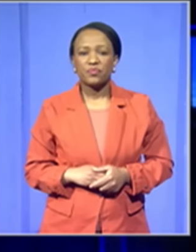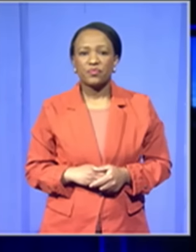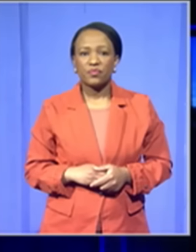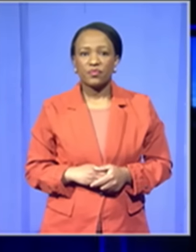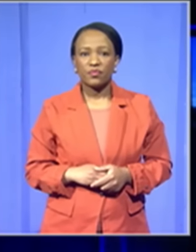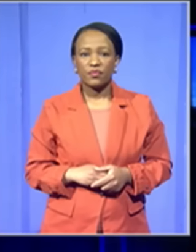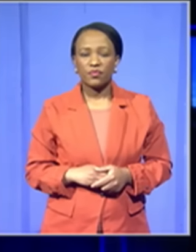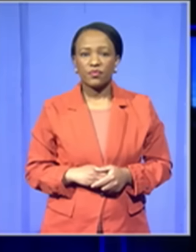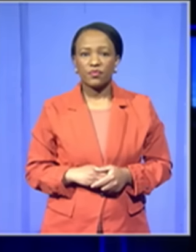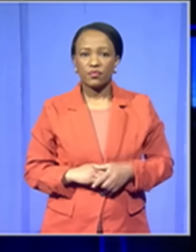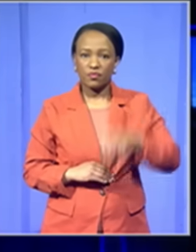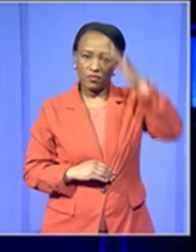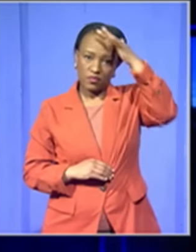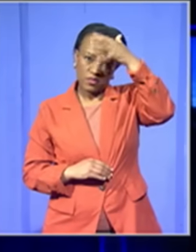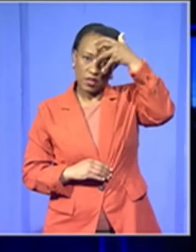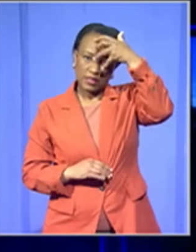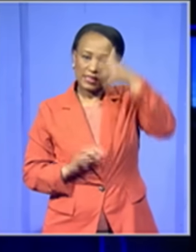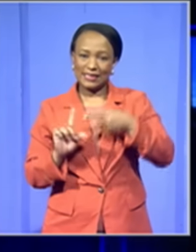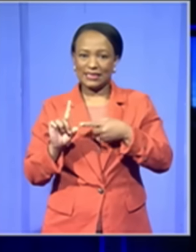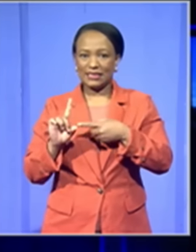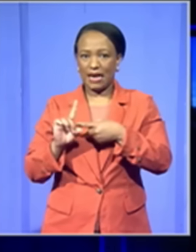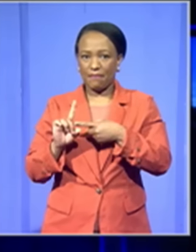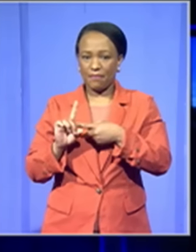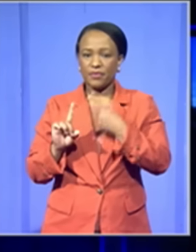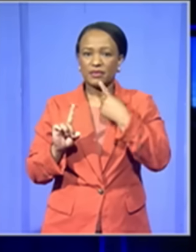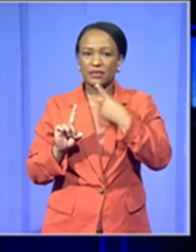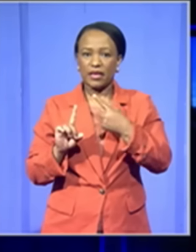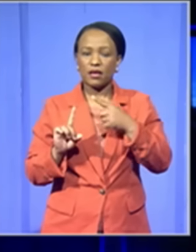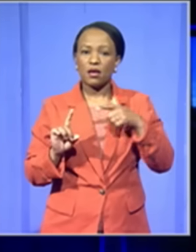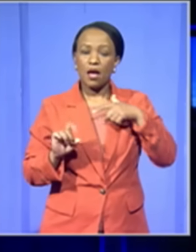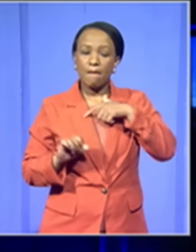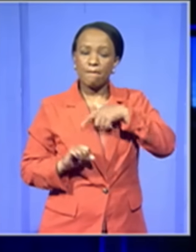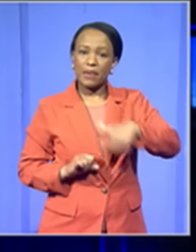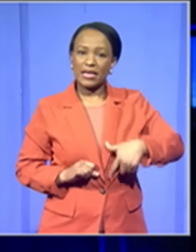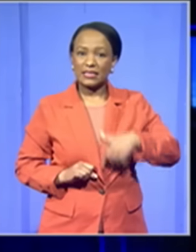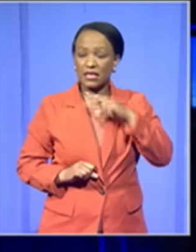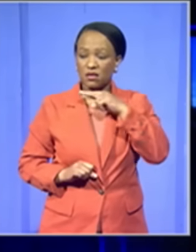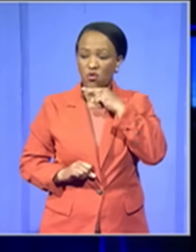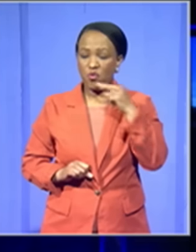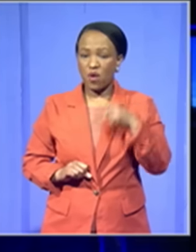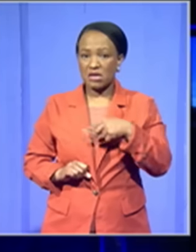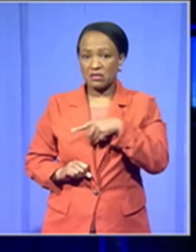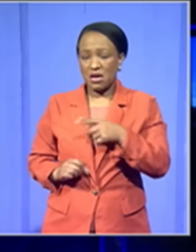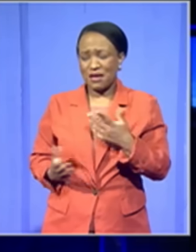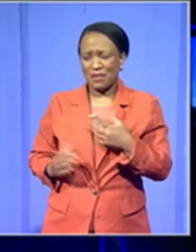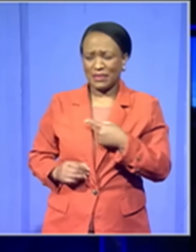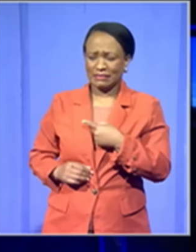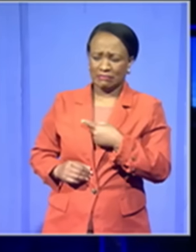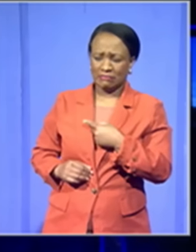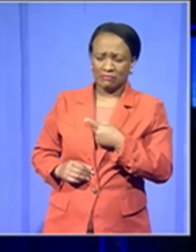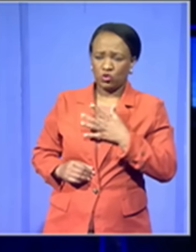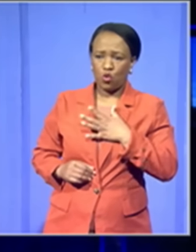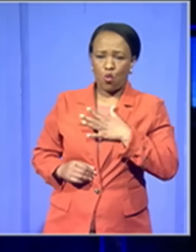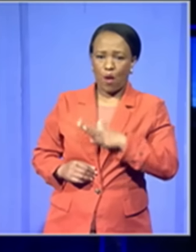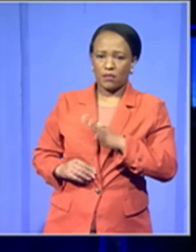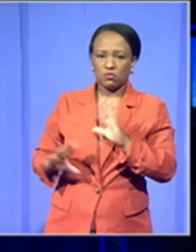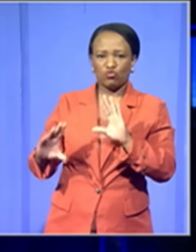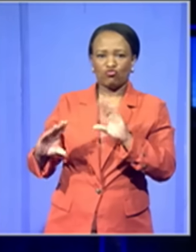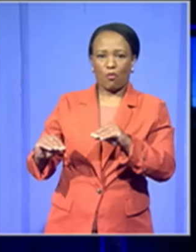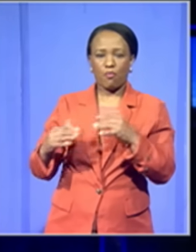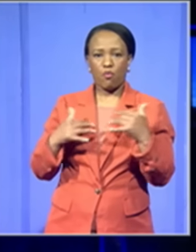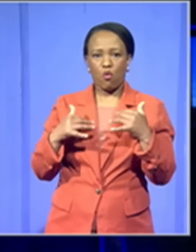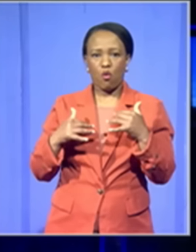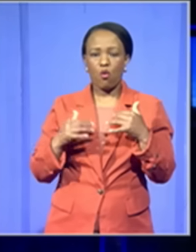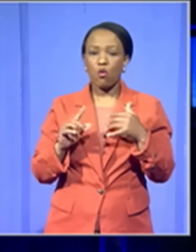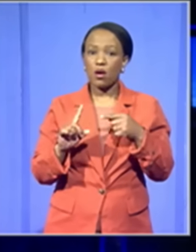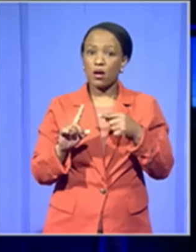Donald Trump o re ho ka etsahala hore ebe mopresidente wa Russia ha a batle ho kena tumellanong ya ho beha dihlomofatshe. Sena se tla ka morao hore